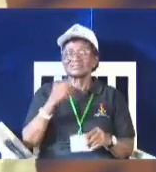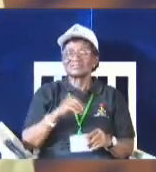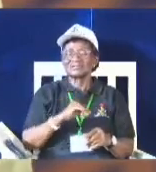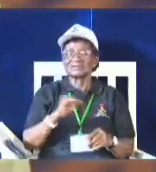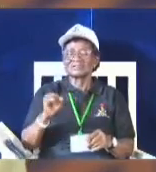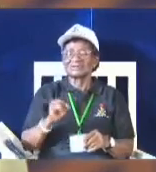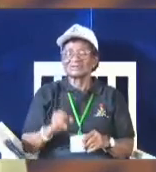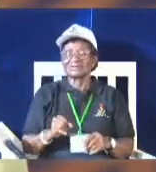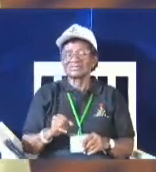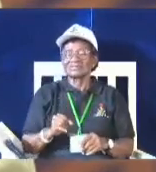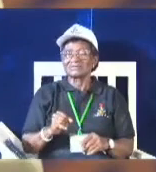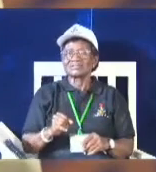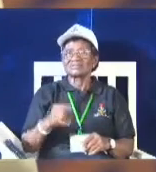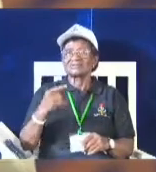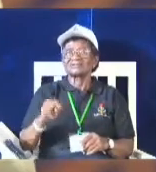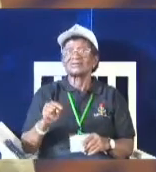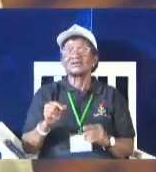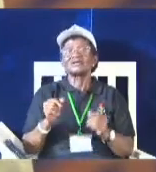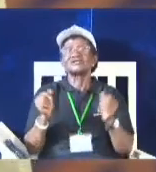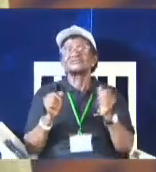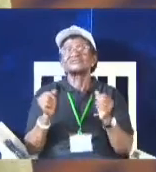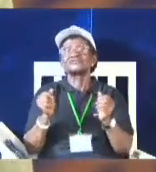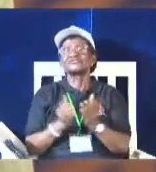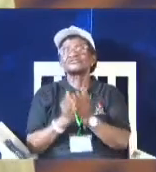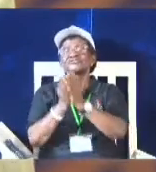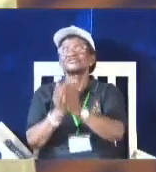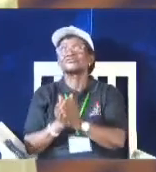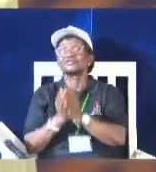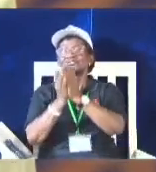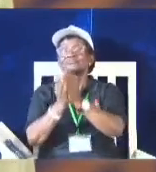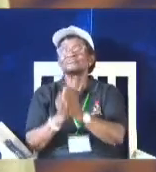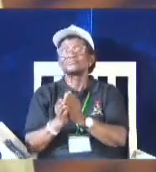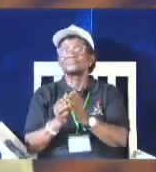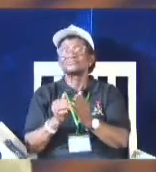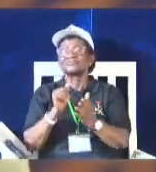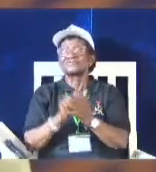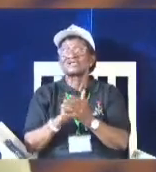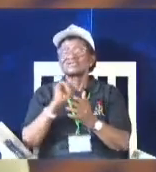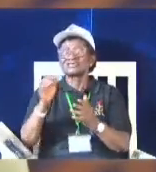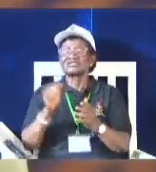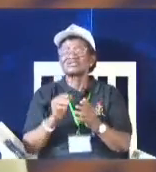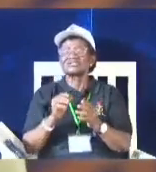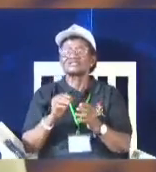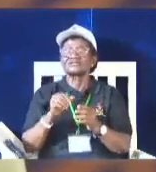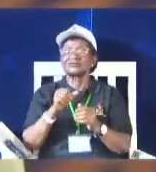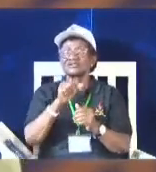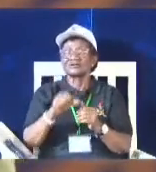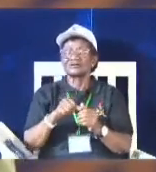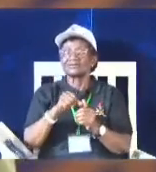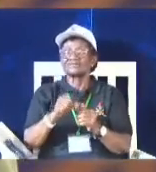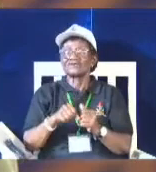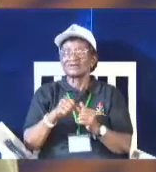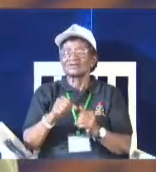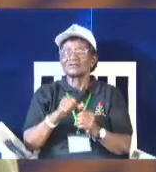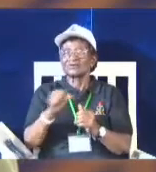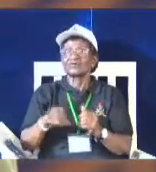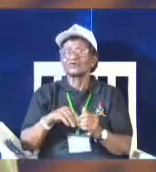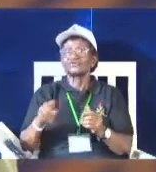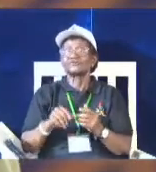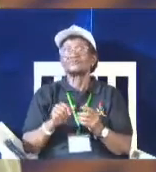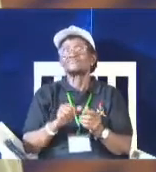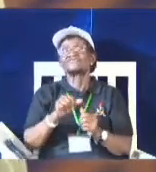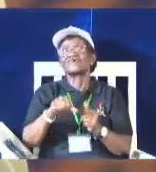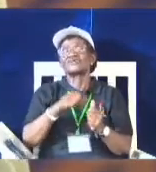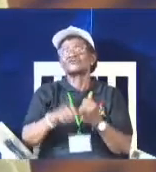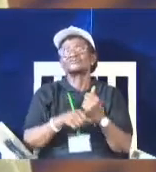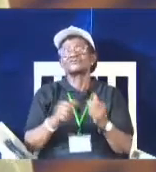the sheep that is fellowshipping with dogs, we eat